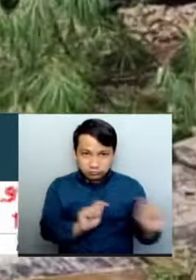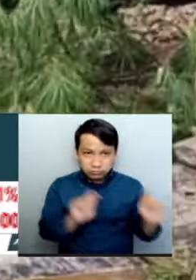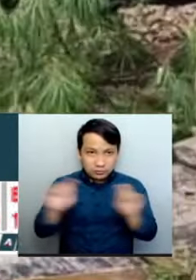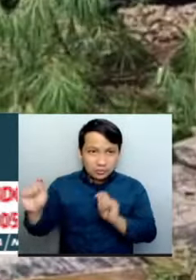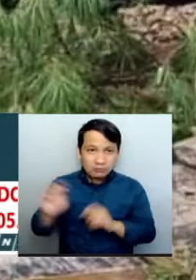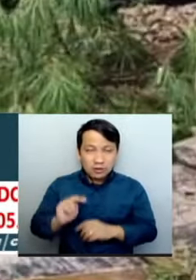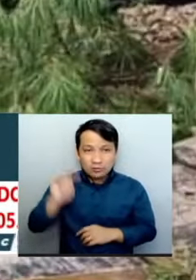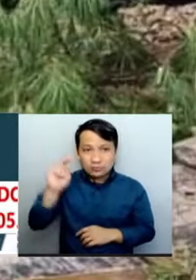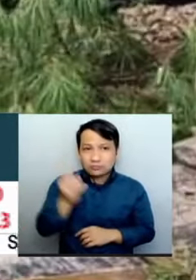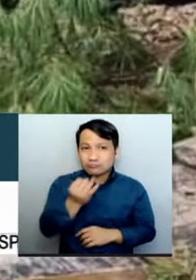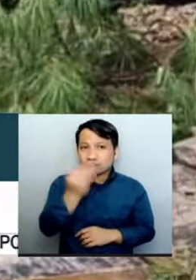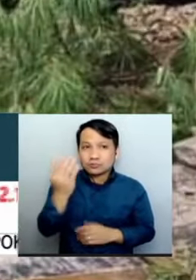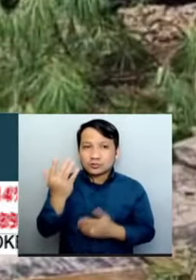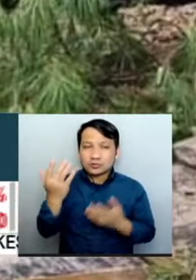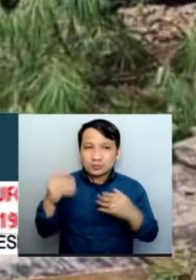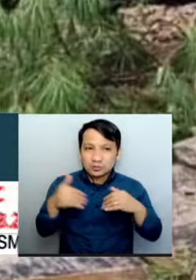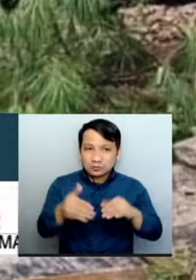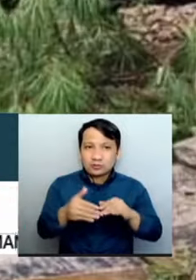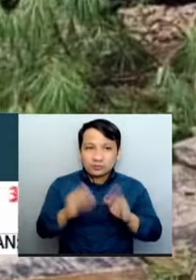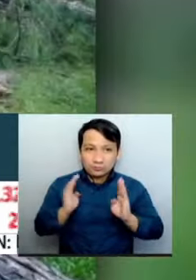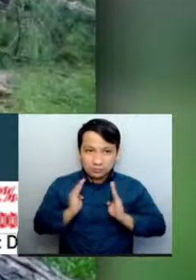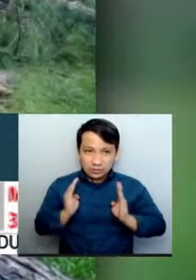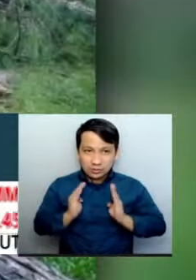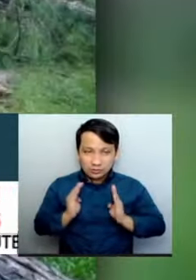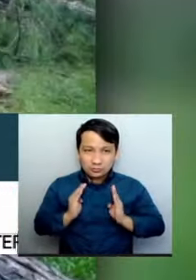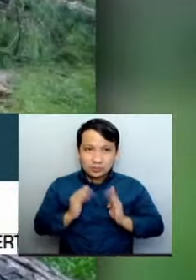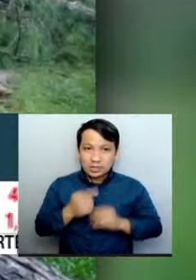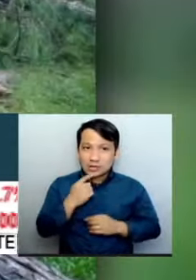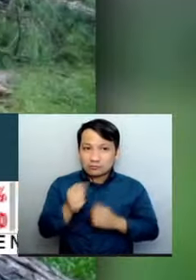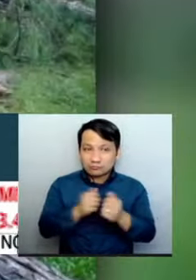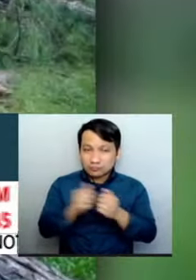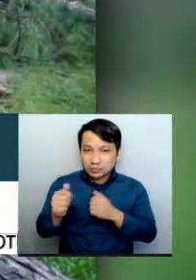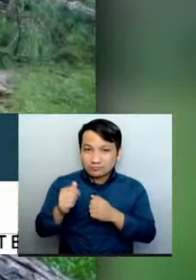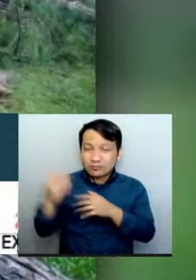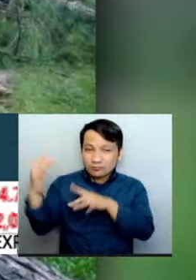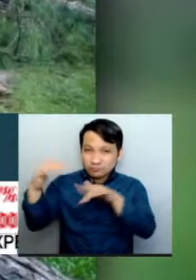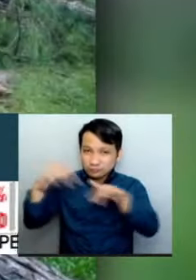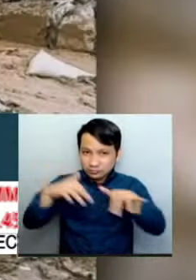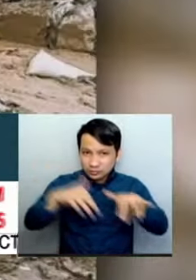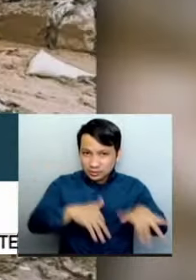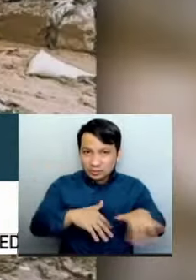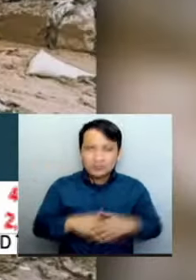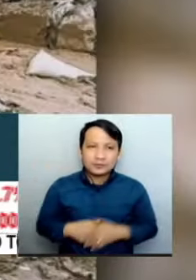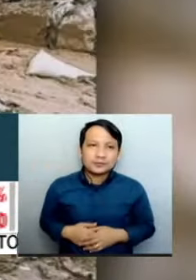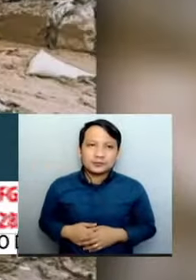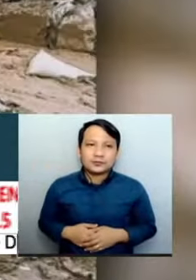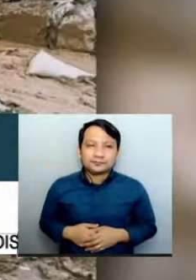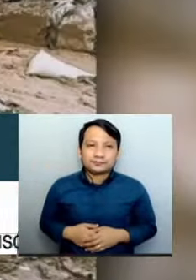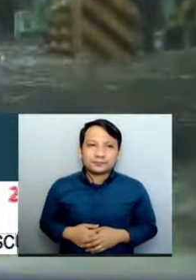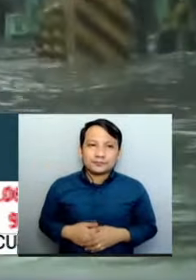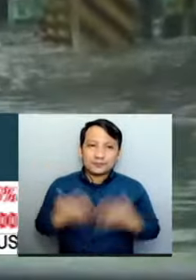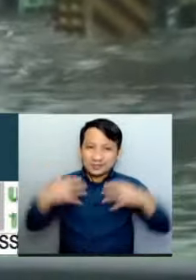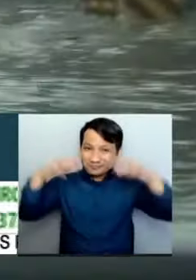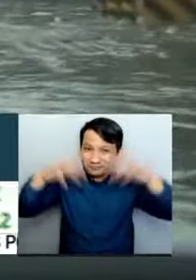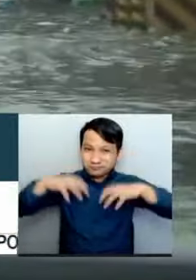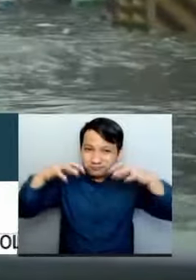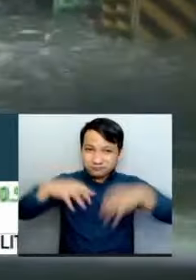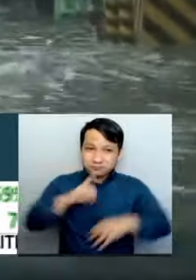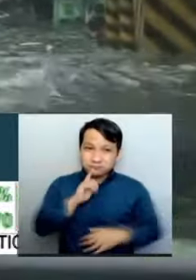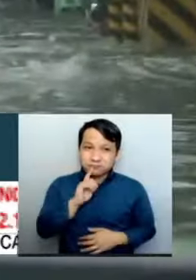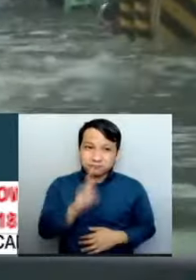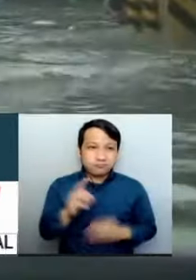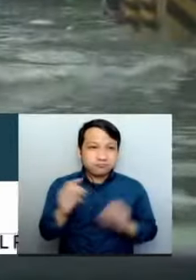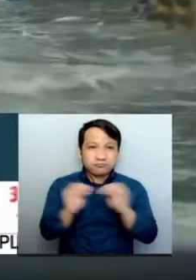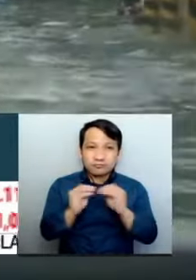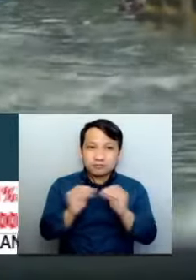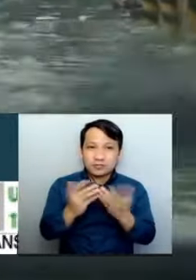north, several major roads going to Baguio City were unpassable due to landslides. The heavy rains also flooded parts